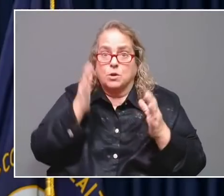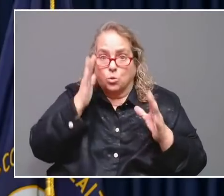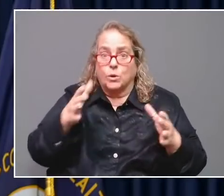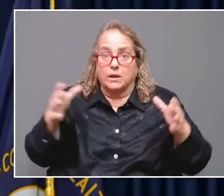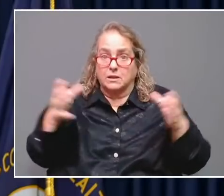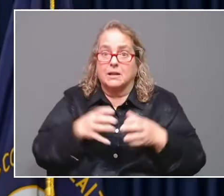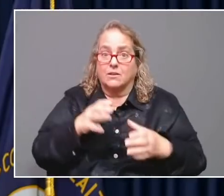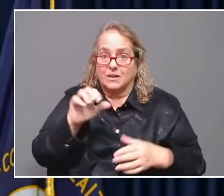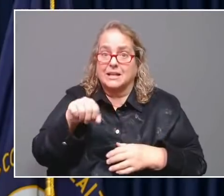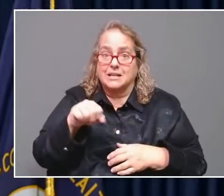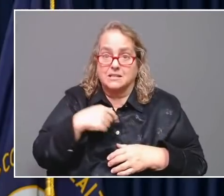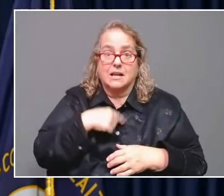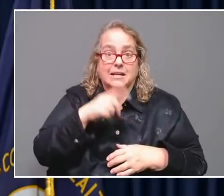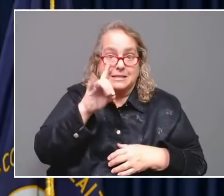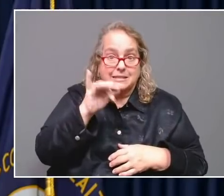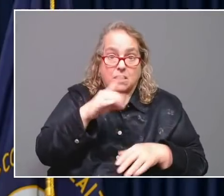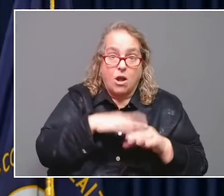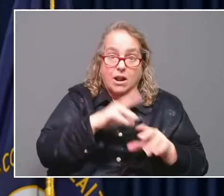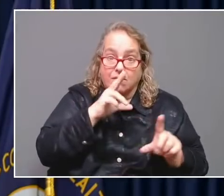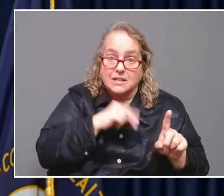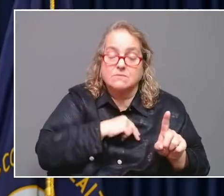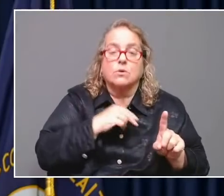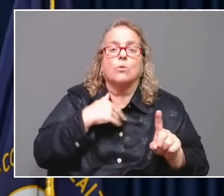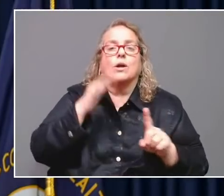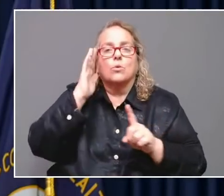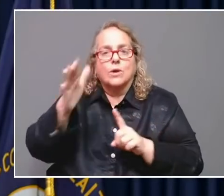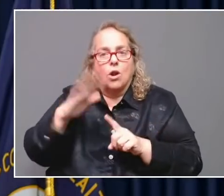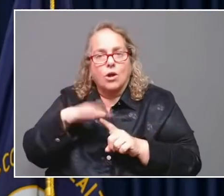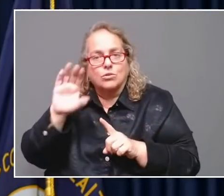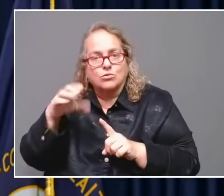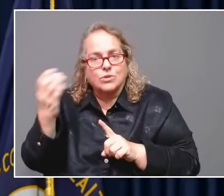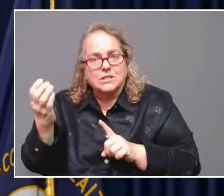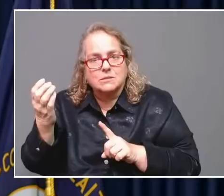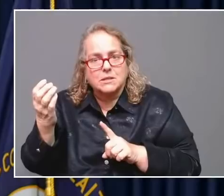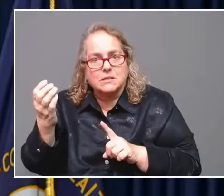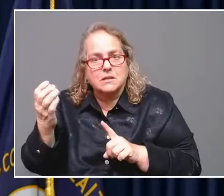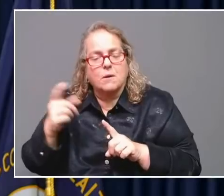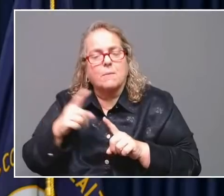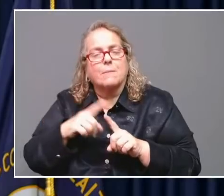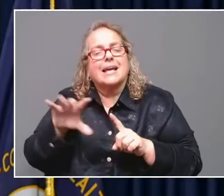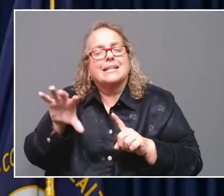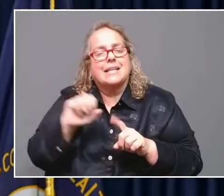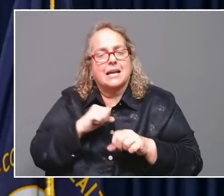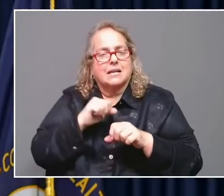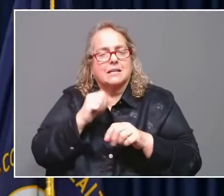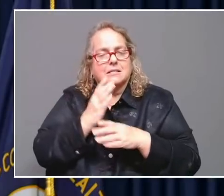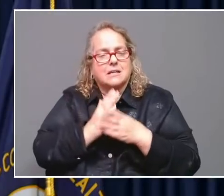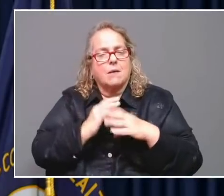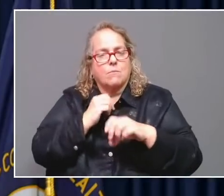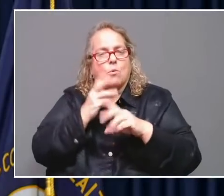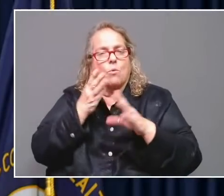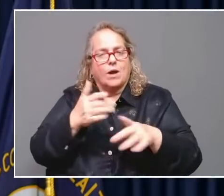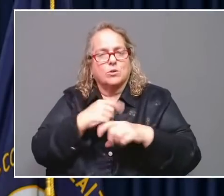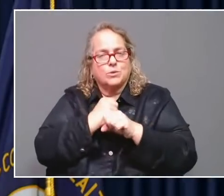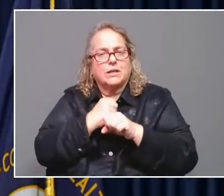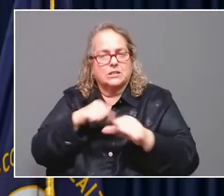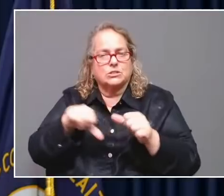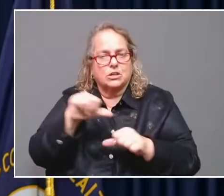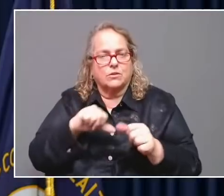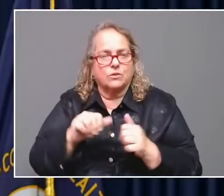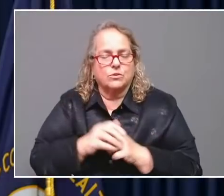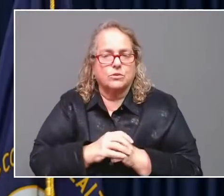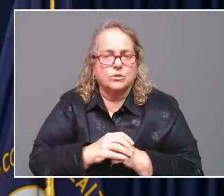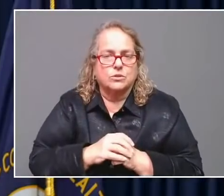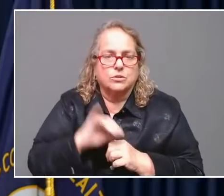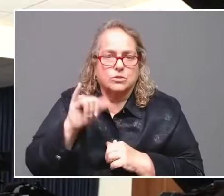Thanksgiving. We will on Christmas. But let's just take a couple extra steps to protect one another. Joe. We're almost asking a